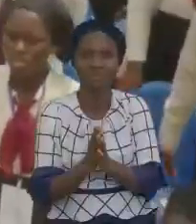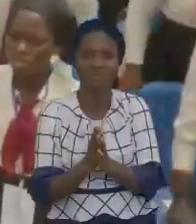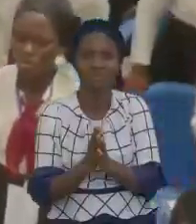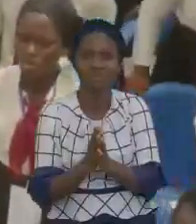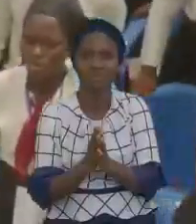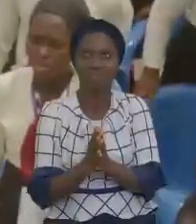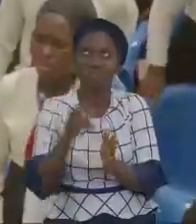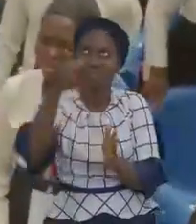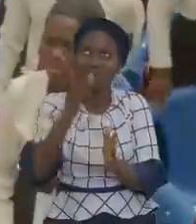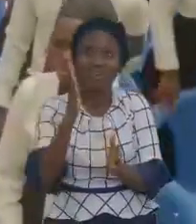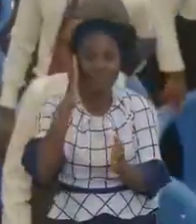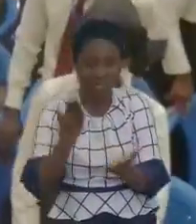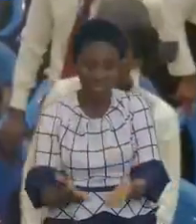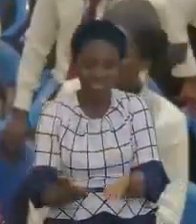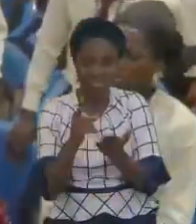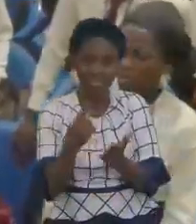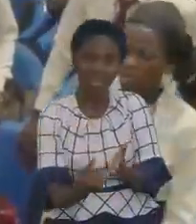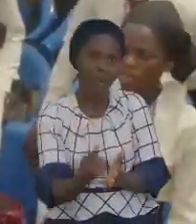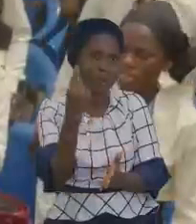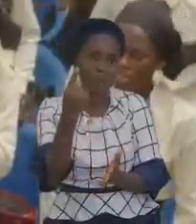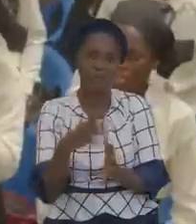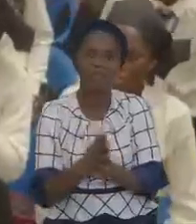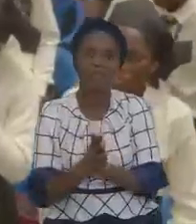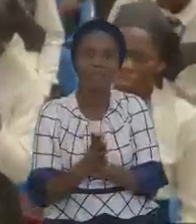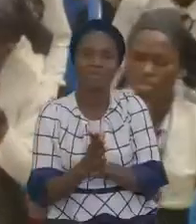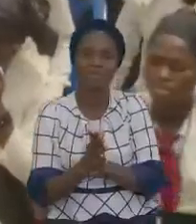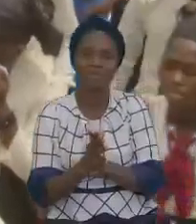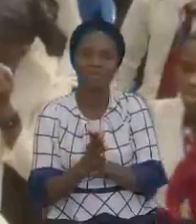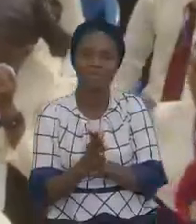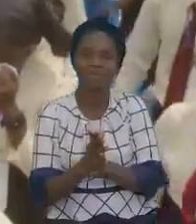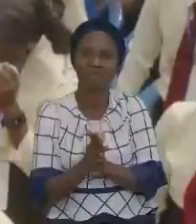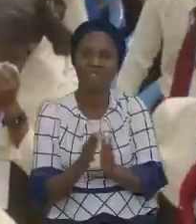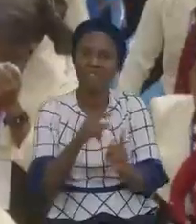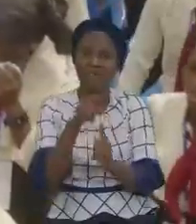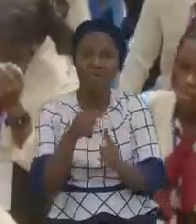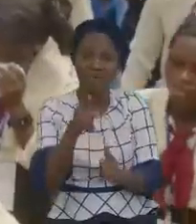When you raise your hands by faith unto him,